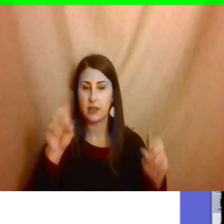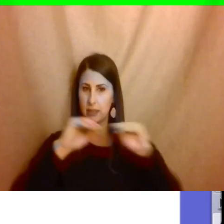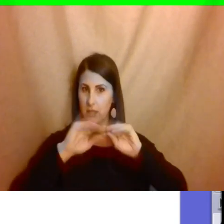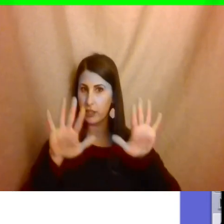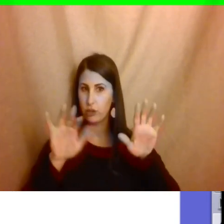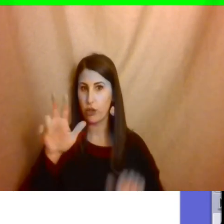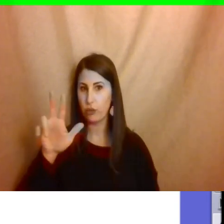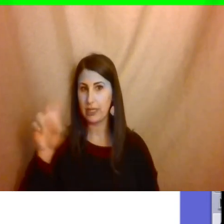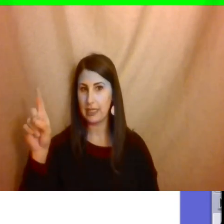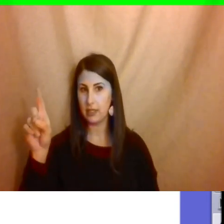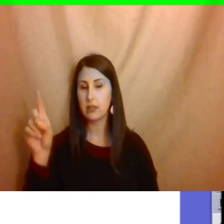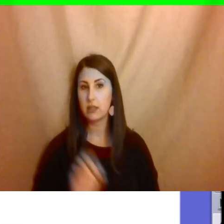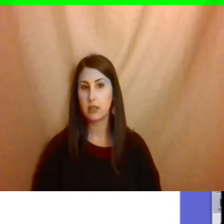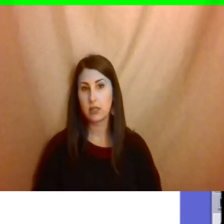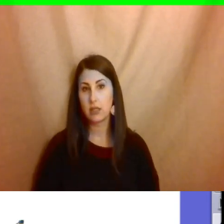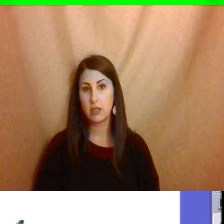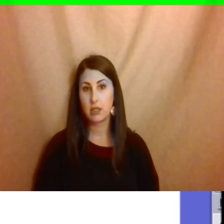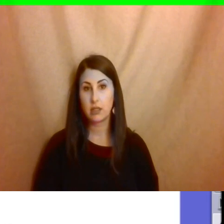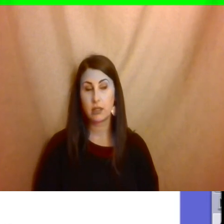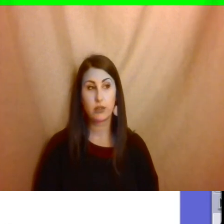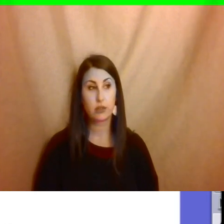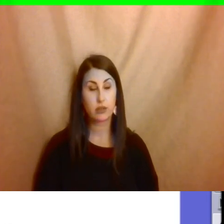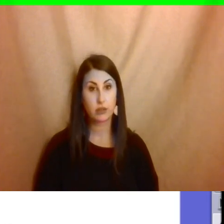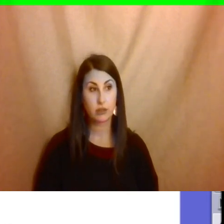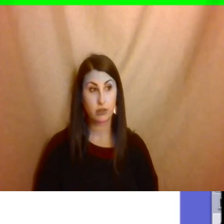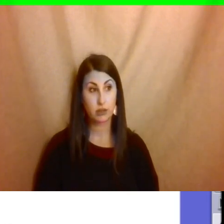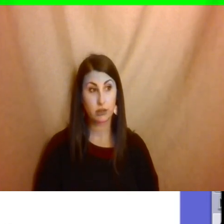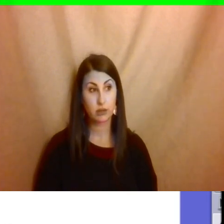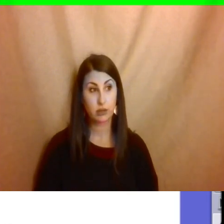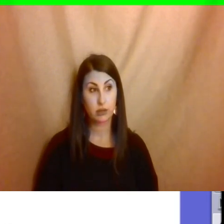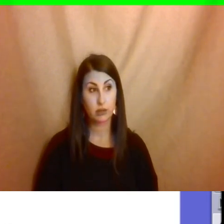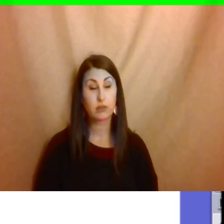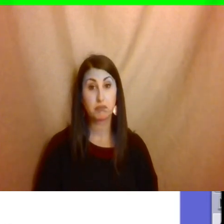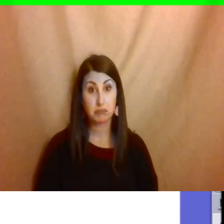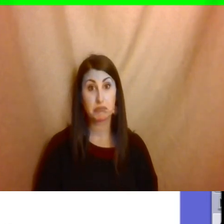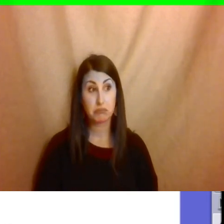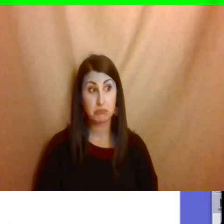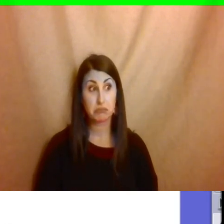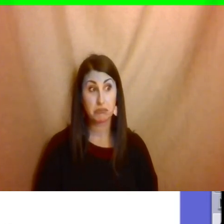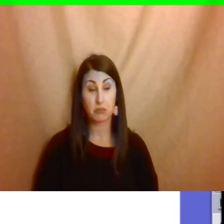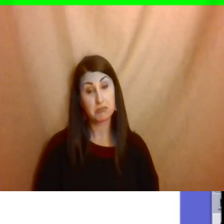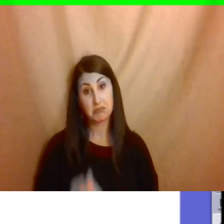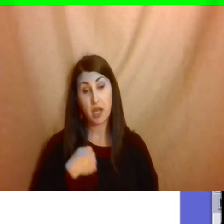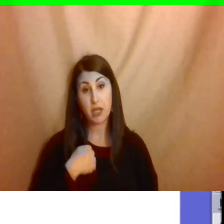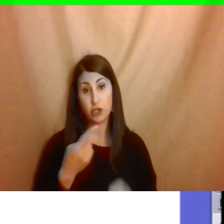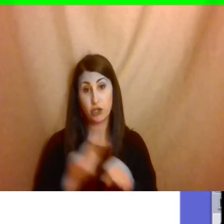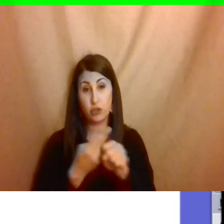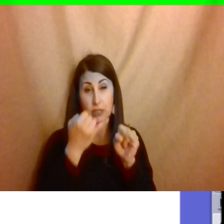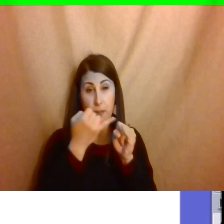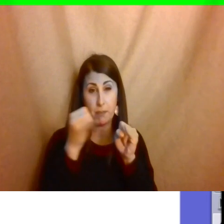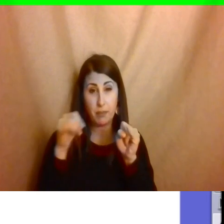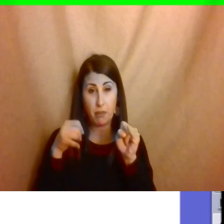I did dotted line the whole way. It really doesn't matter. This one is usually the one that people use the most. Dotted line in front, solid line in the